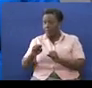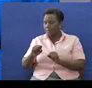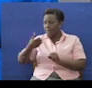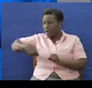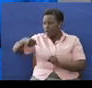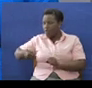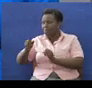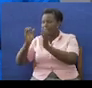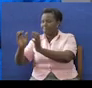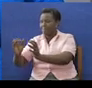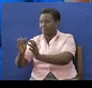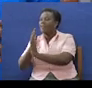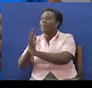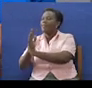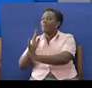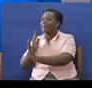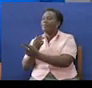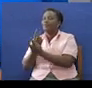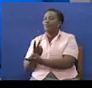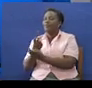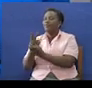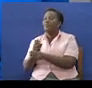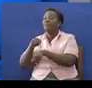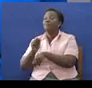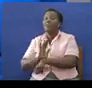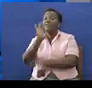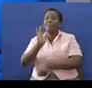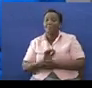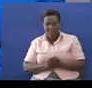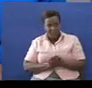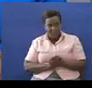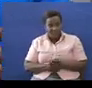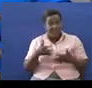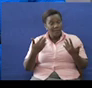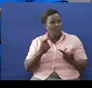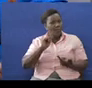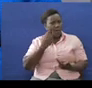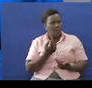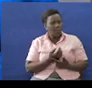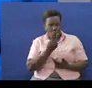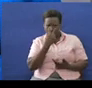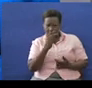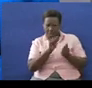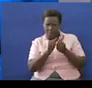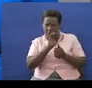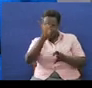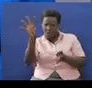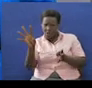or those whoever goes to fetch water, you'll have to put your bucket in a queue and then wait for your